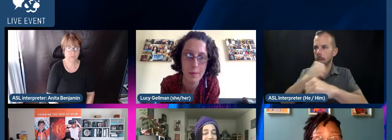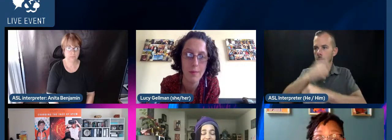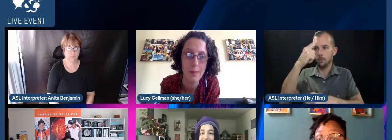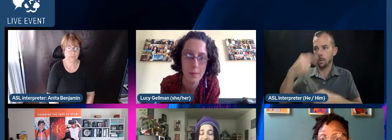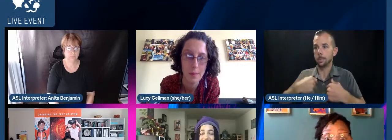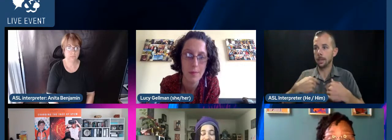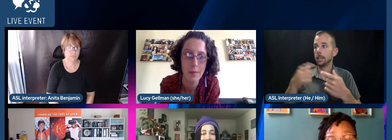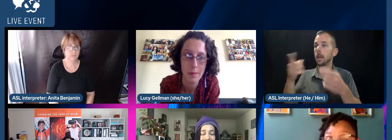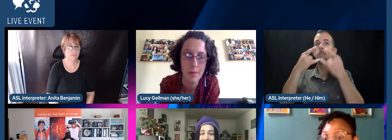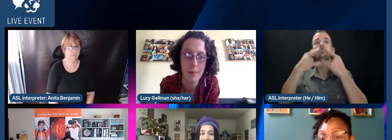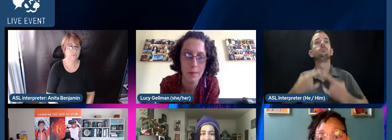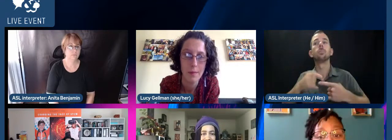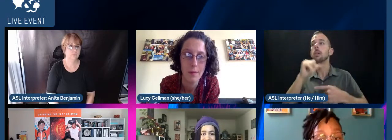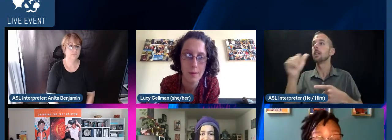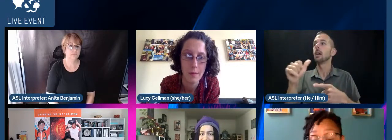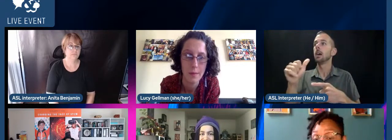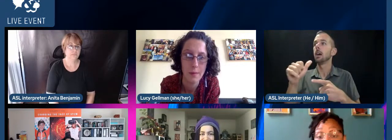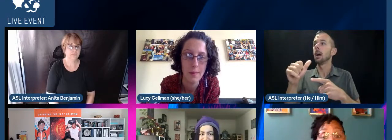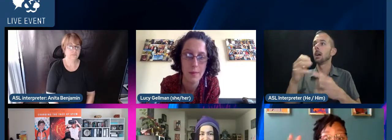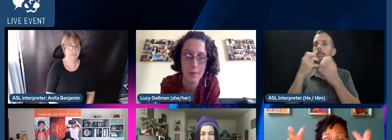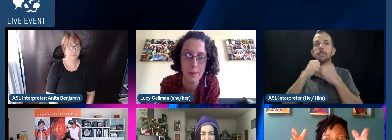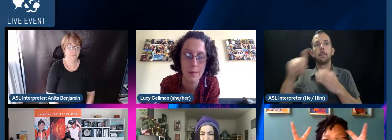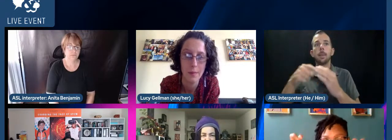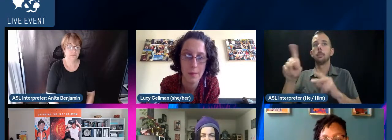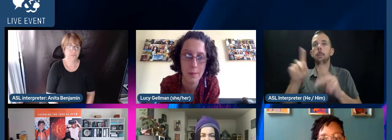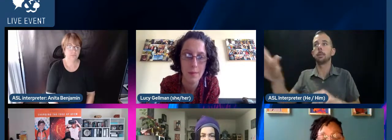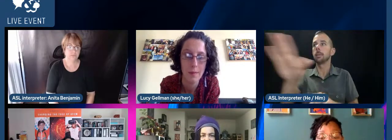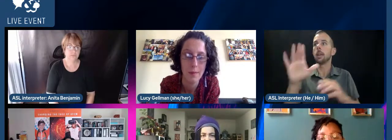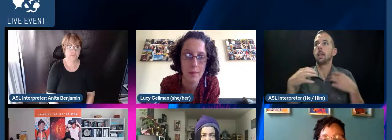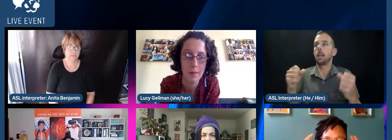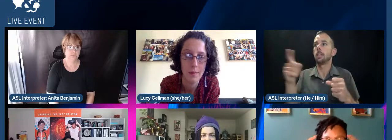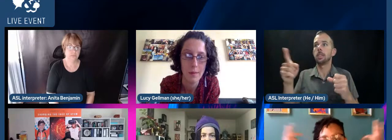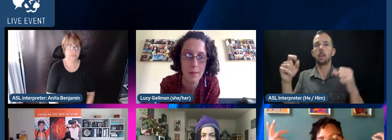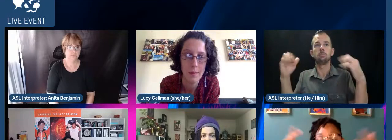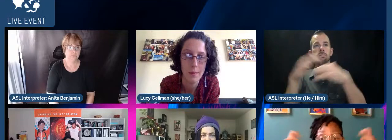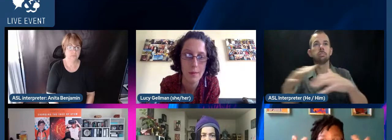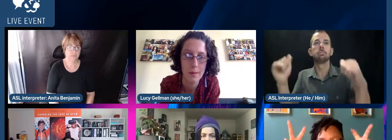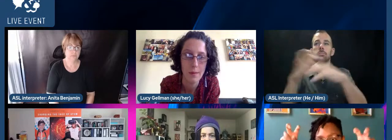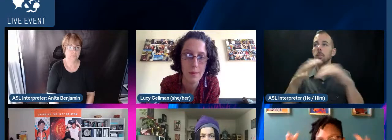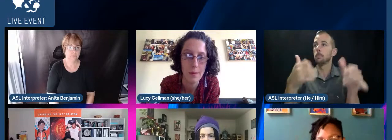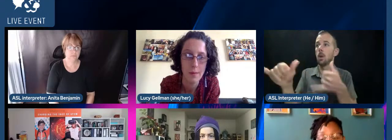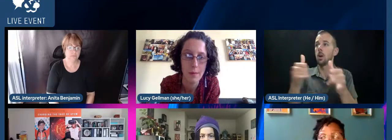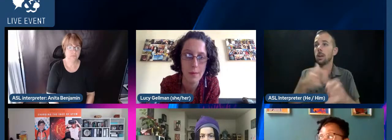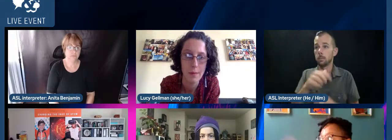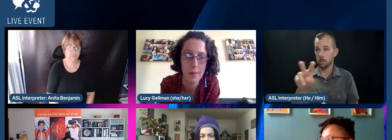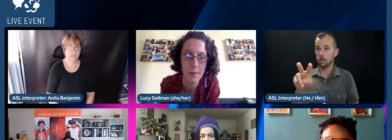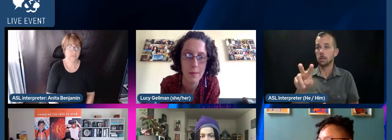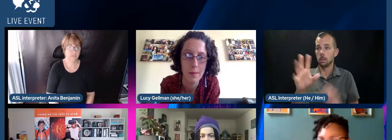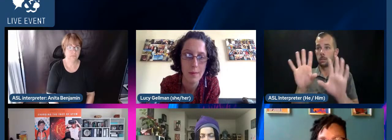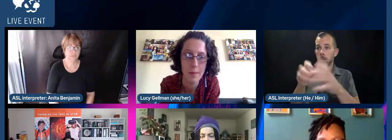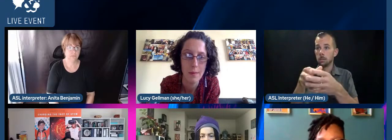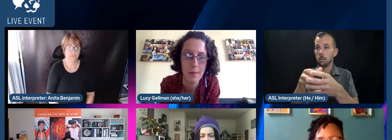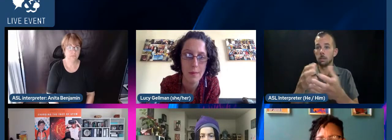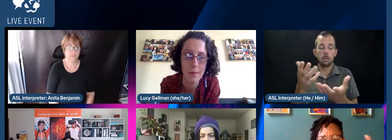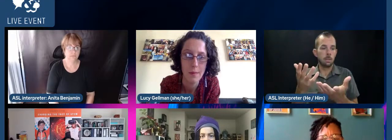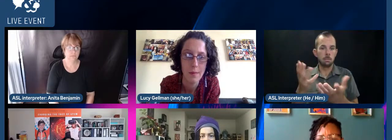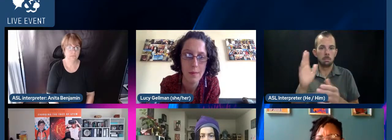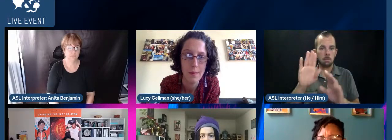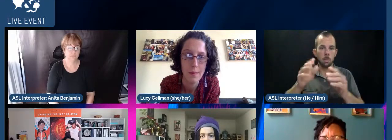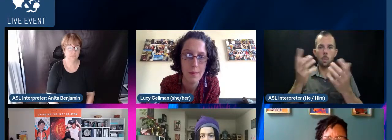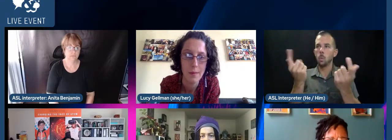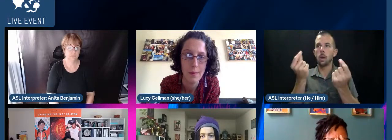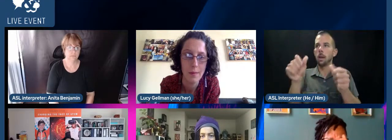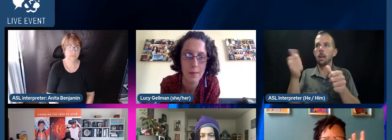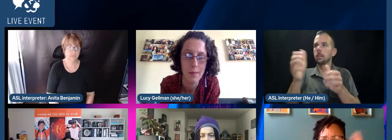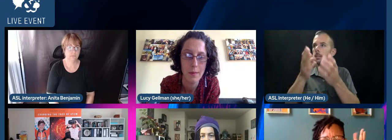whatever, having big parties, going to raves. These are my own people, right? So if I'm thinking to myself, oh yeah, the queer community. Well, then I look outside, and that article